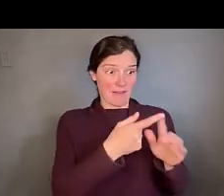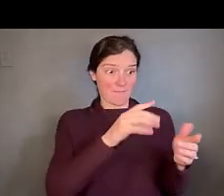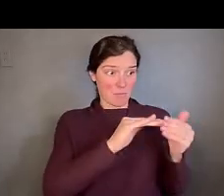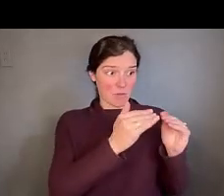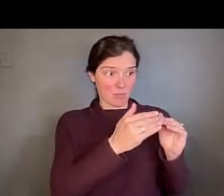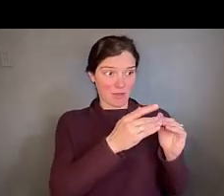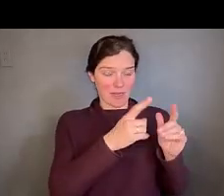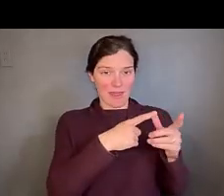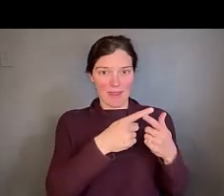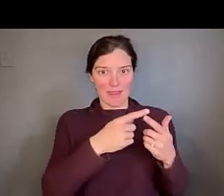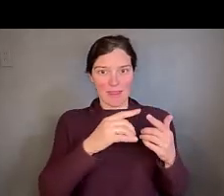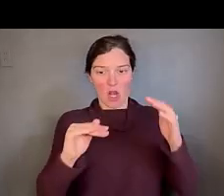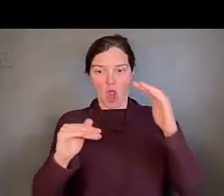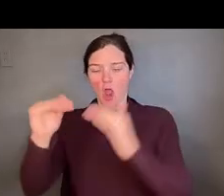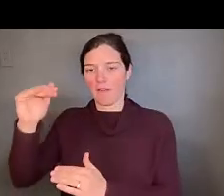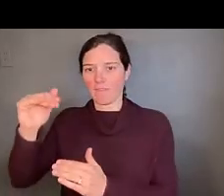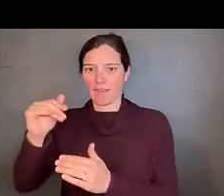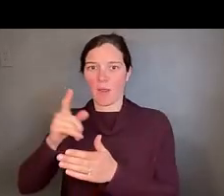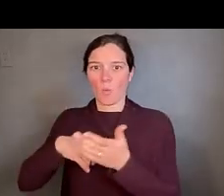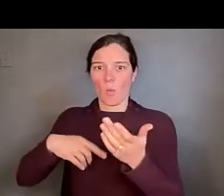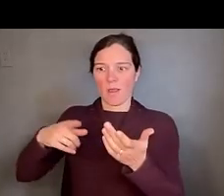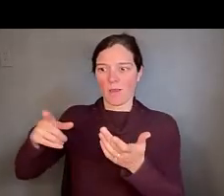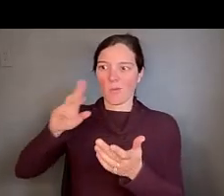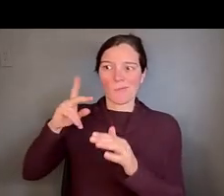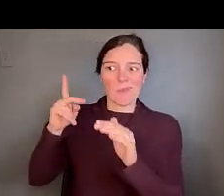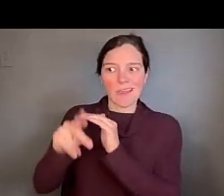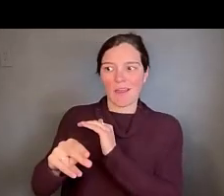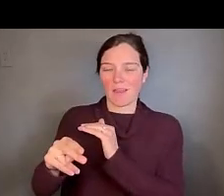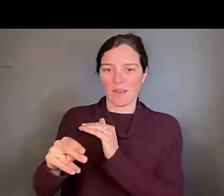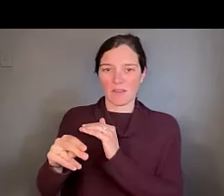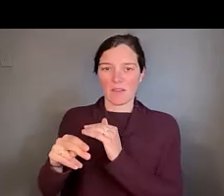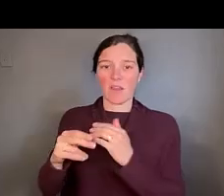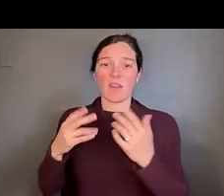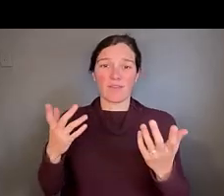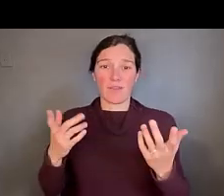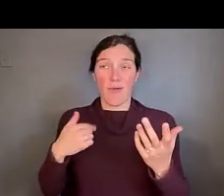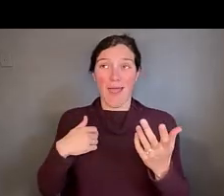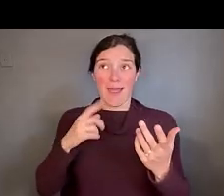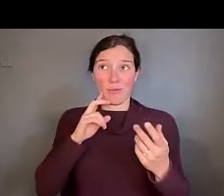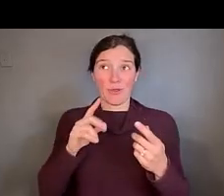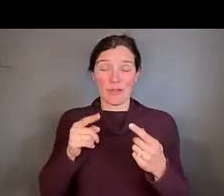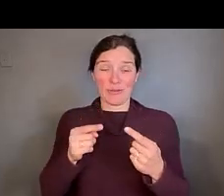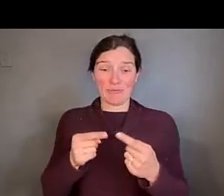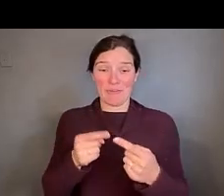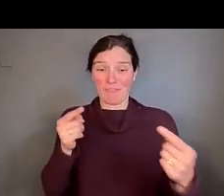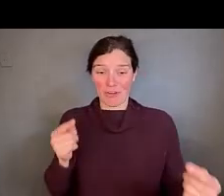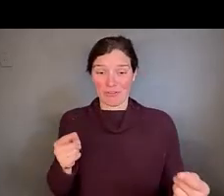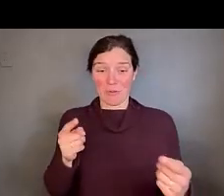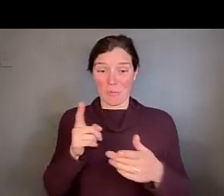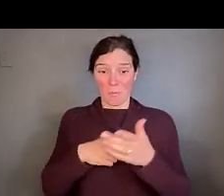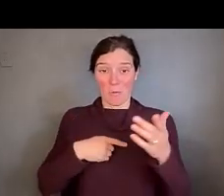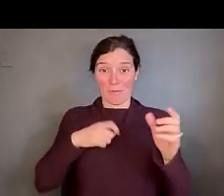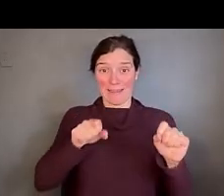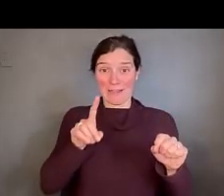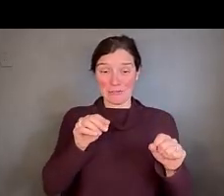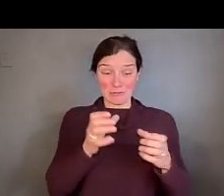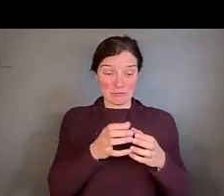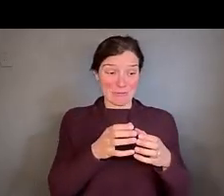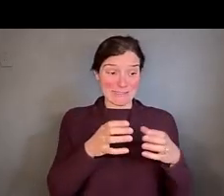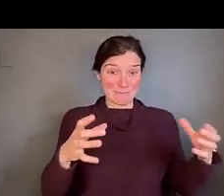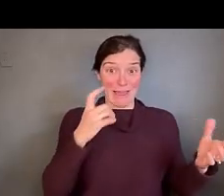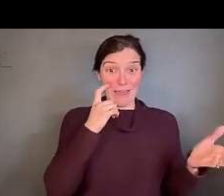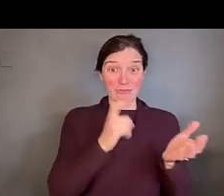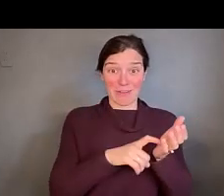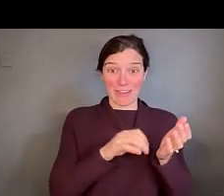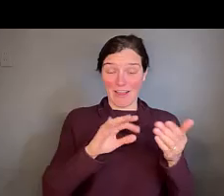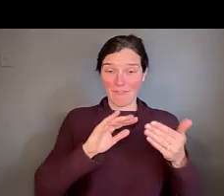some of these things that we know are going to get cut and going to be challenged. And so I guess I would reverse it and say anything we can do to expand the recognition of